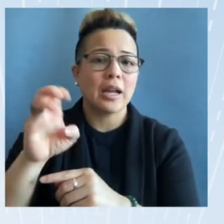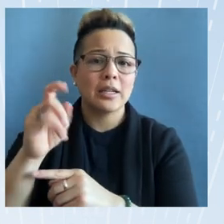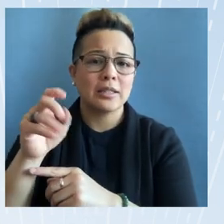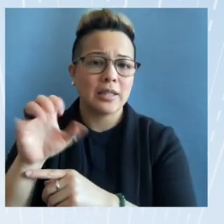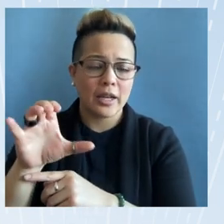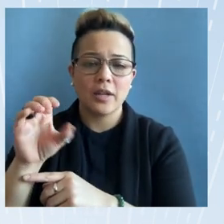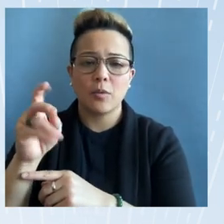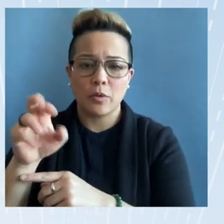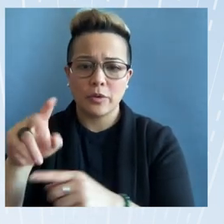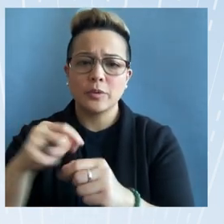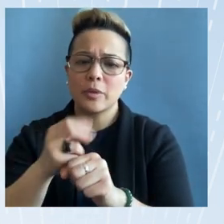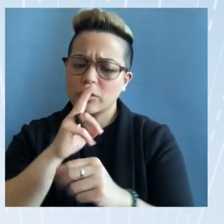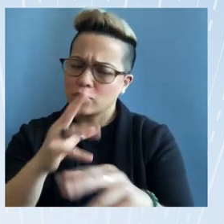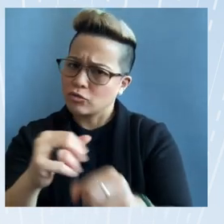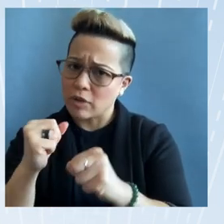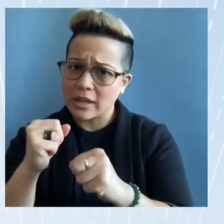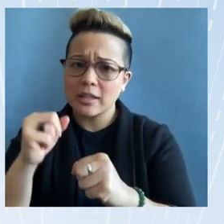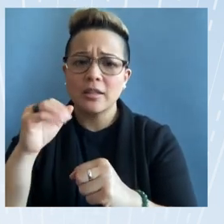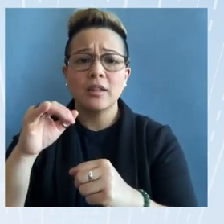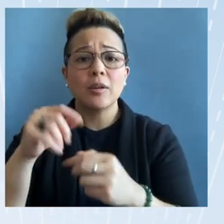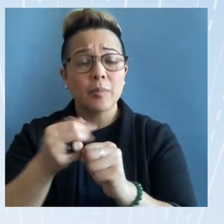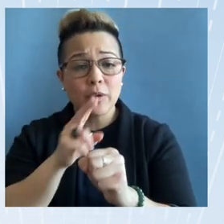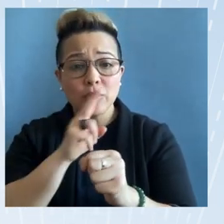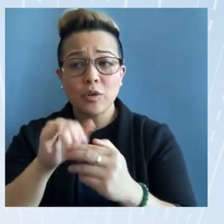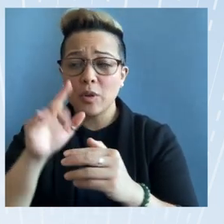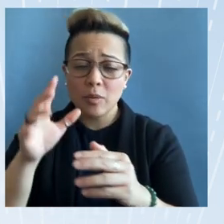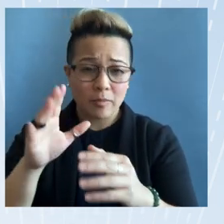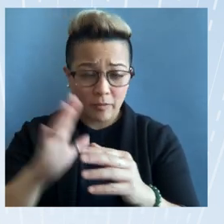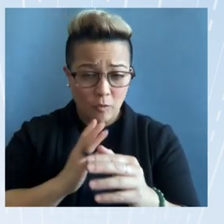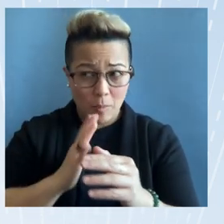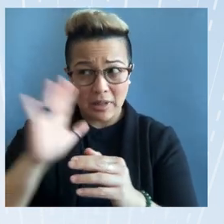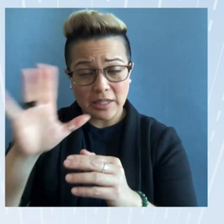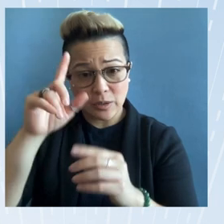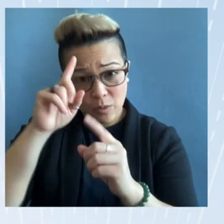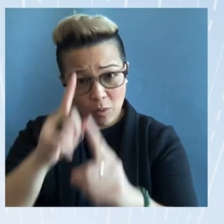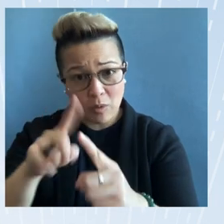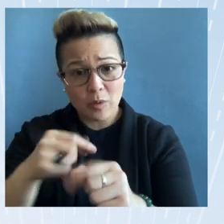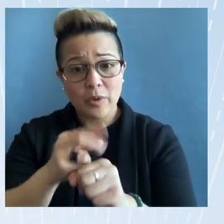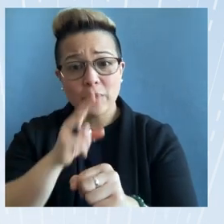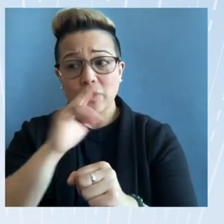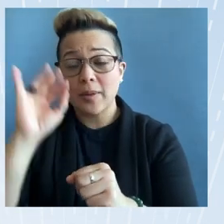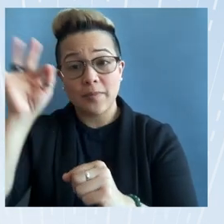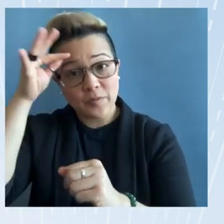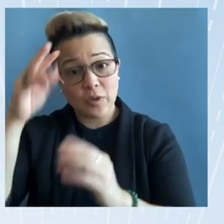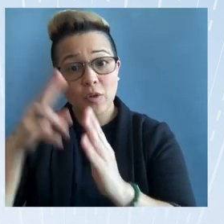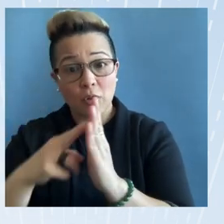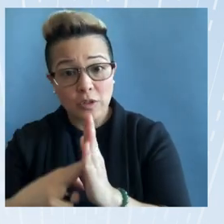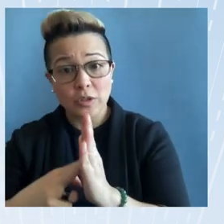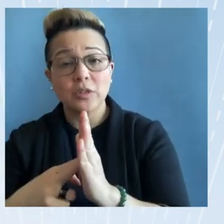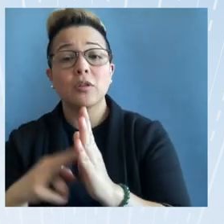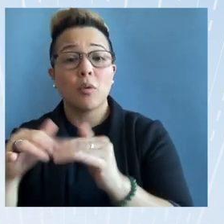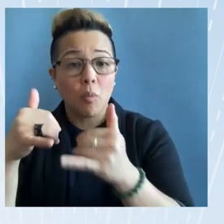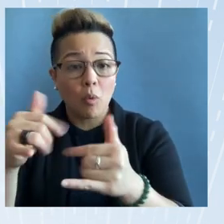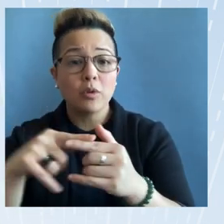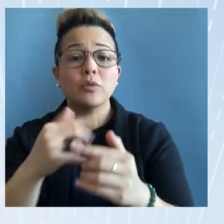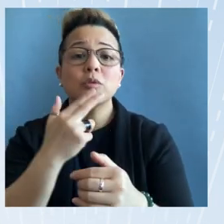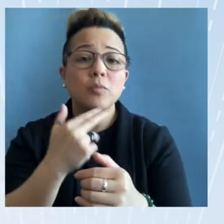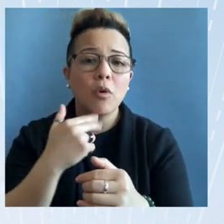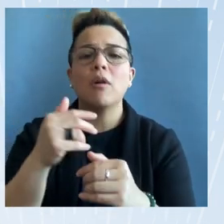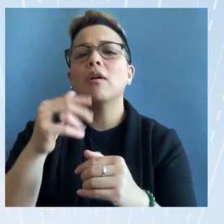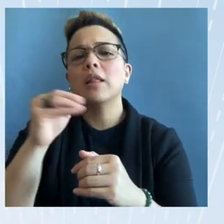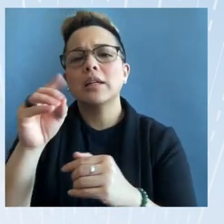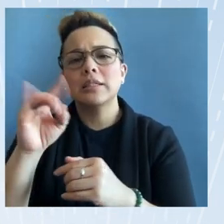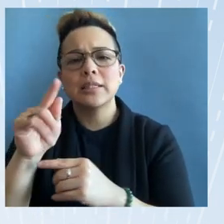equity mandate and formalize his goal of increasing the share of federal contracting dollars awarded to small disadvantaged businesses